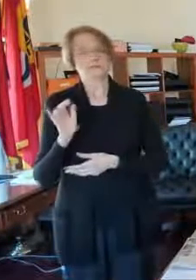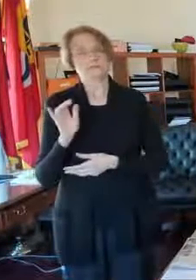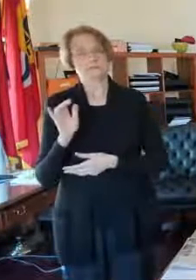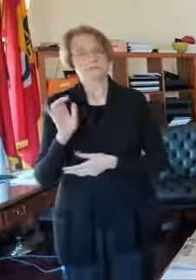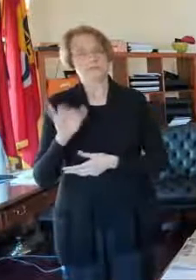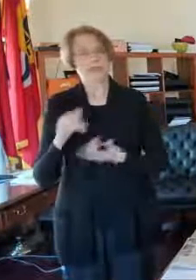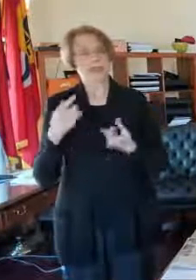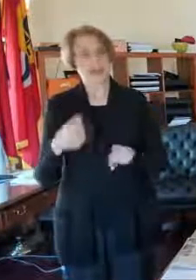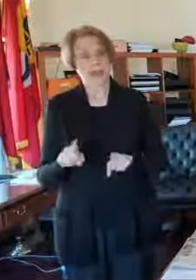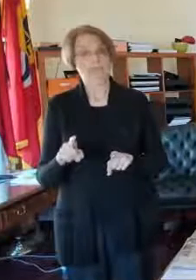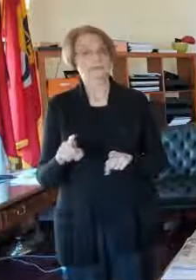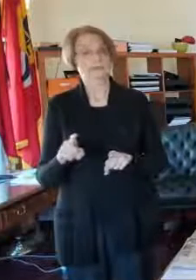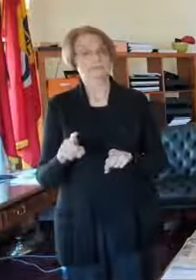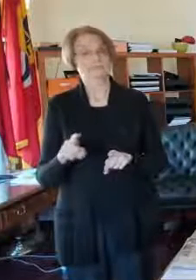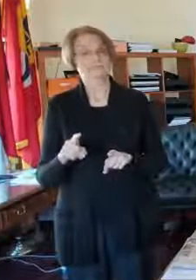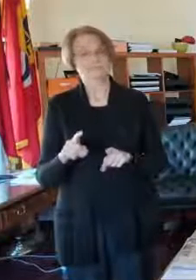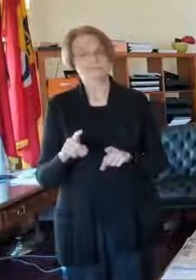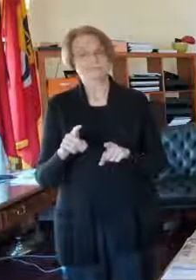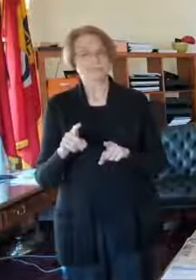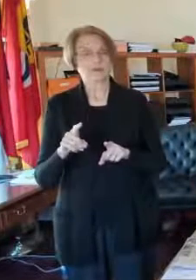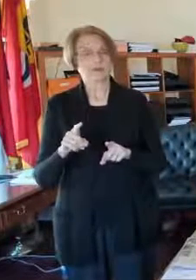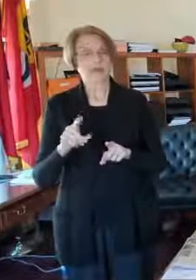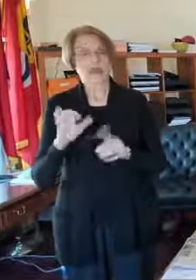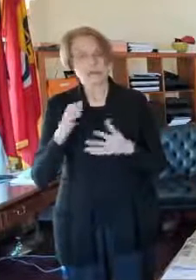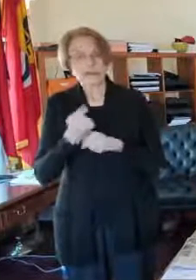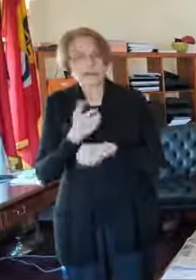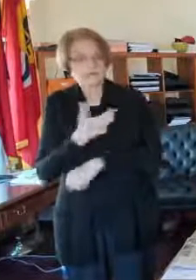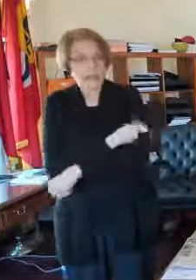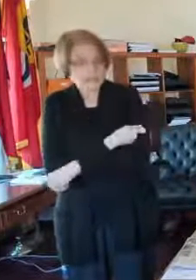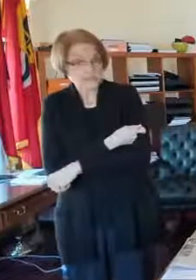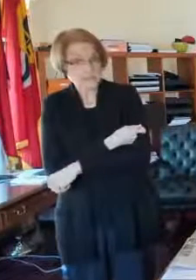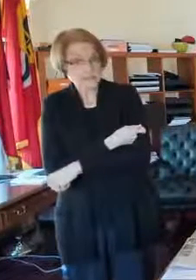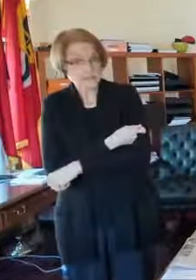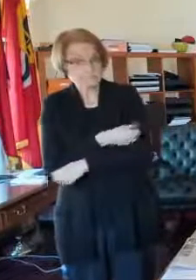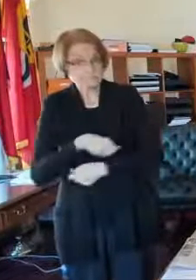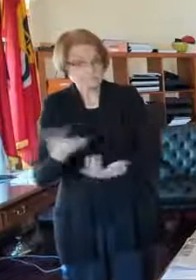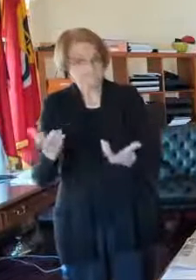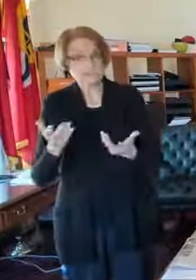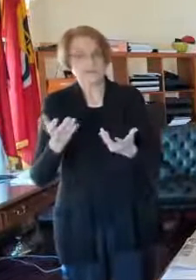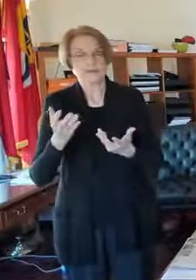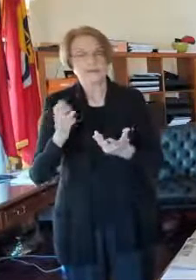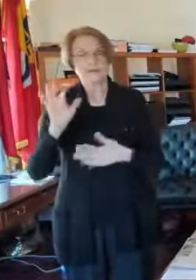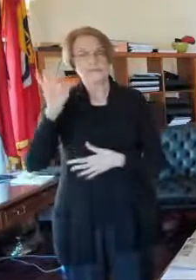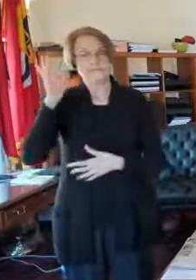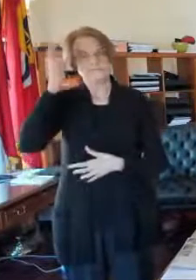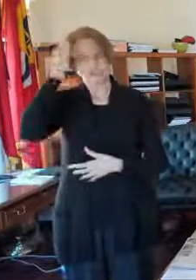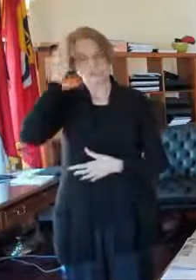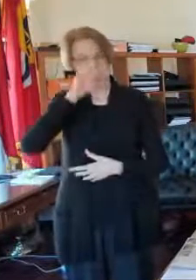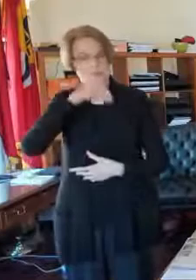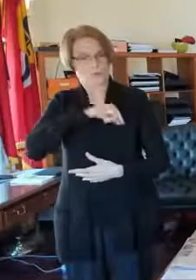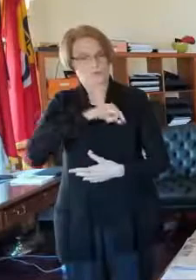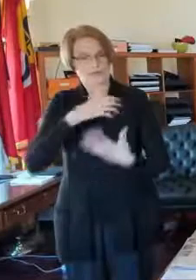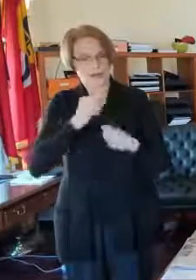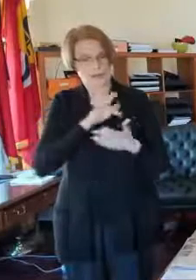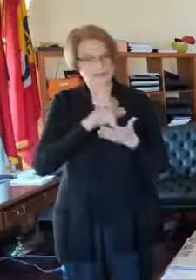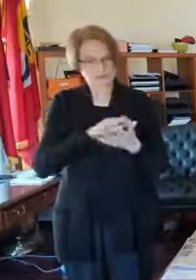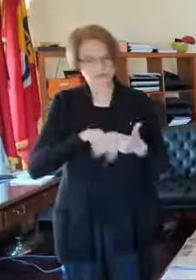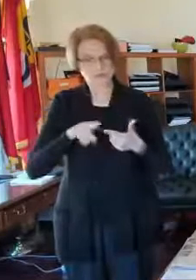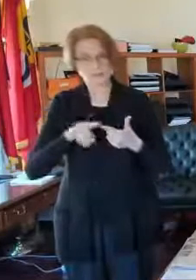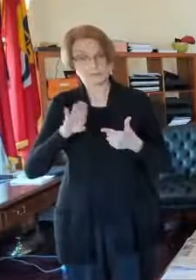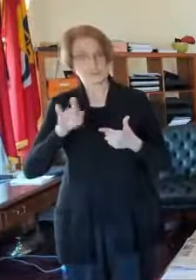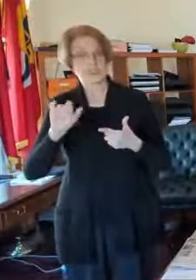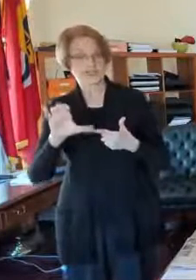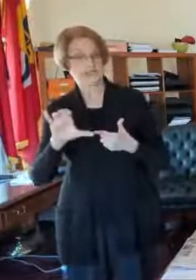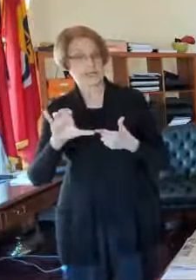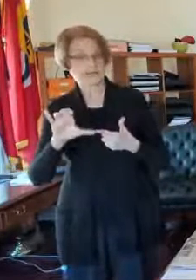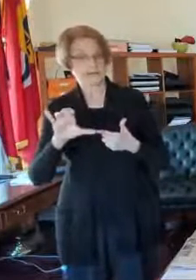take place, vaccinating our first responders, through both federally qualified health center, BJC, who had